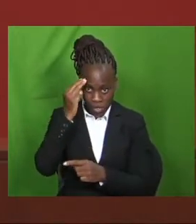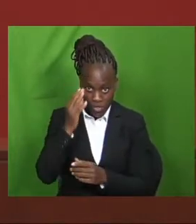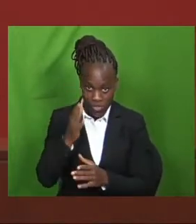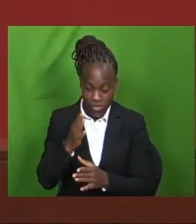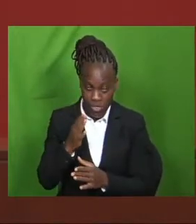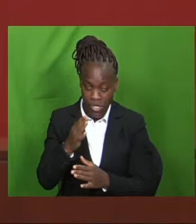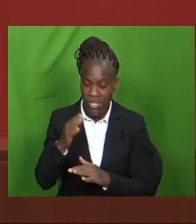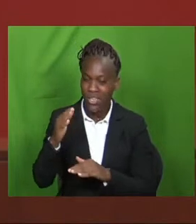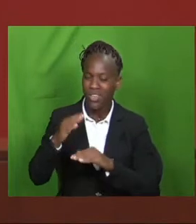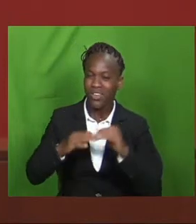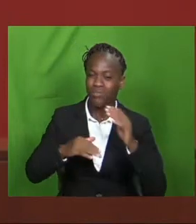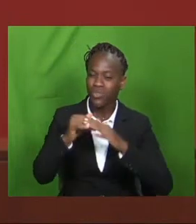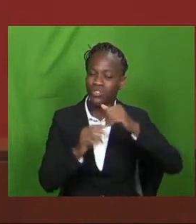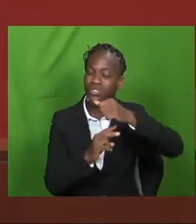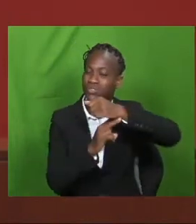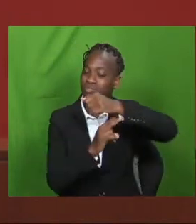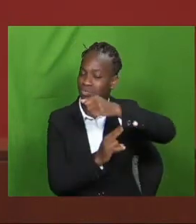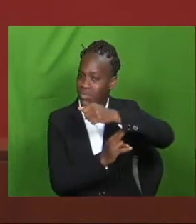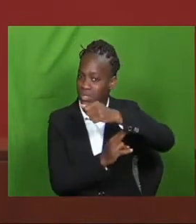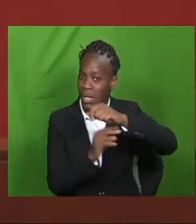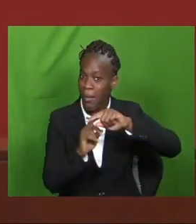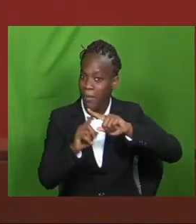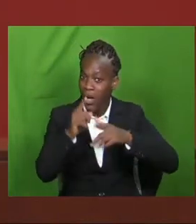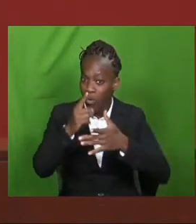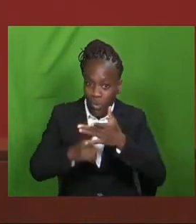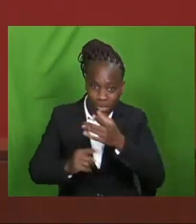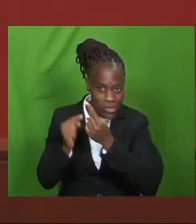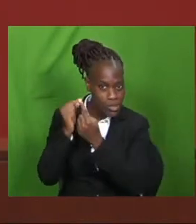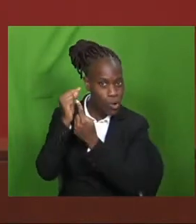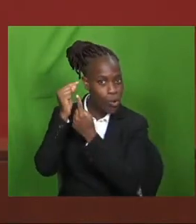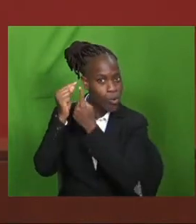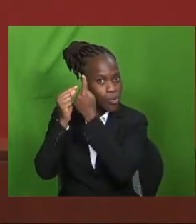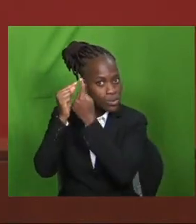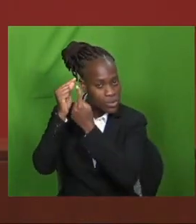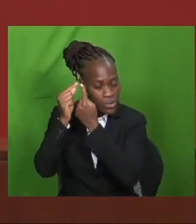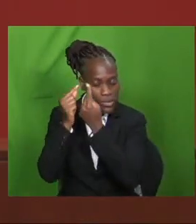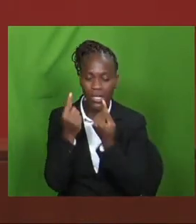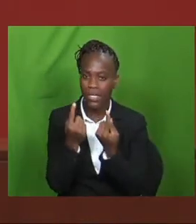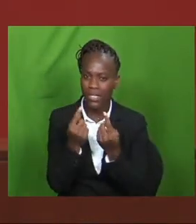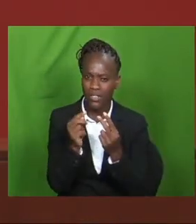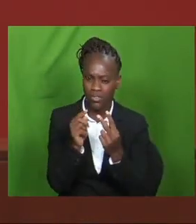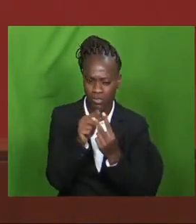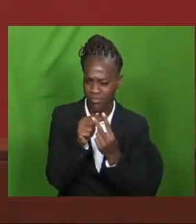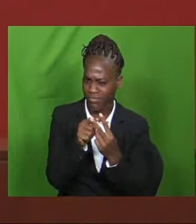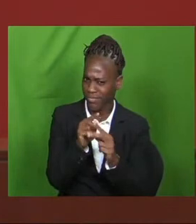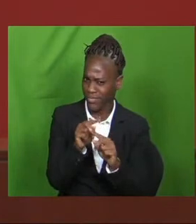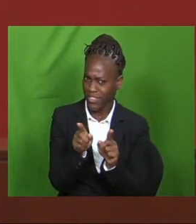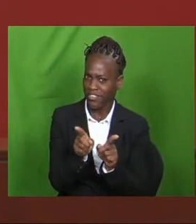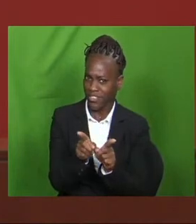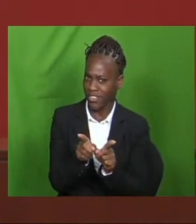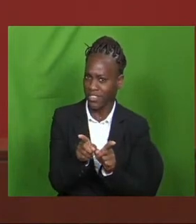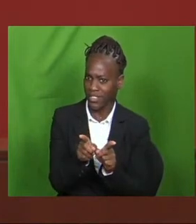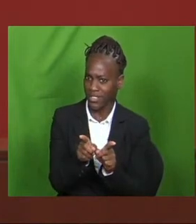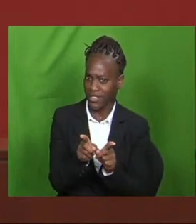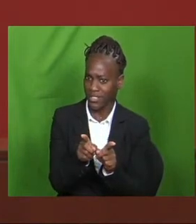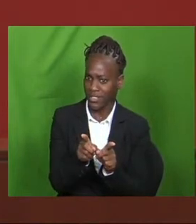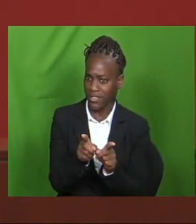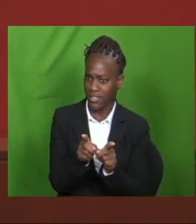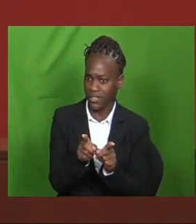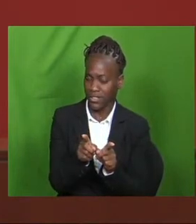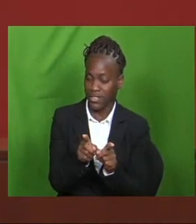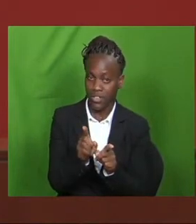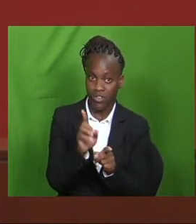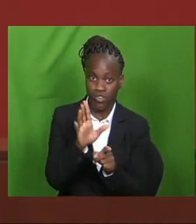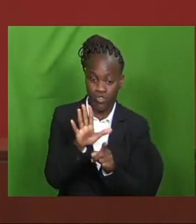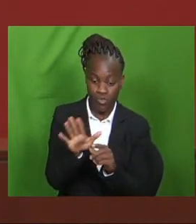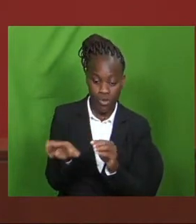steel bridge, but consider constructing. So there's a vast difference. Those your supplementary questions, even the